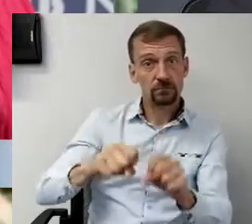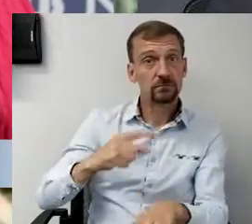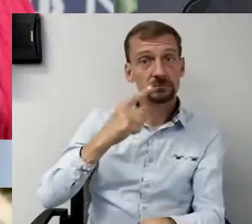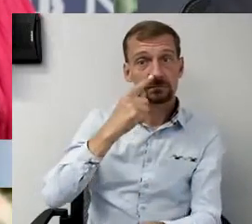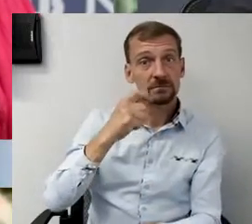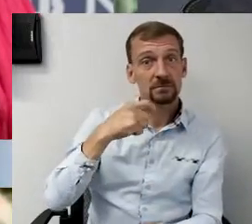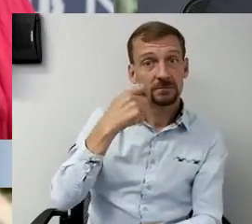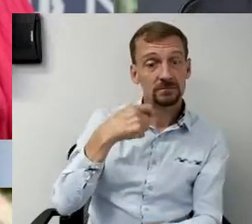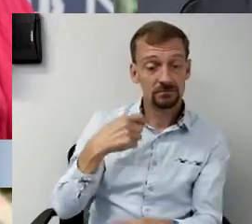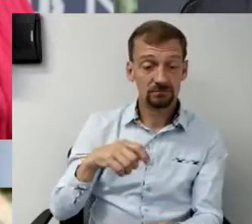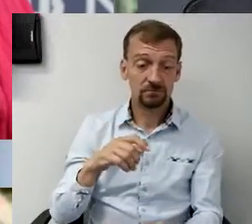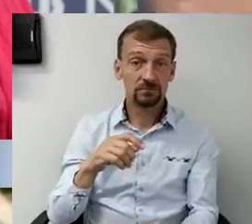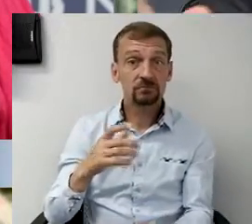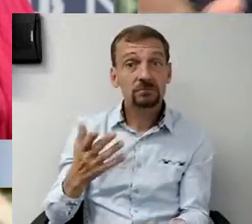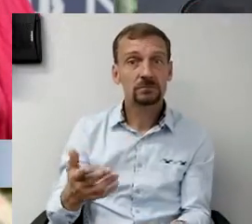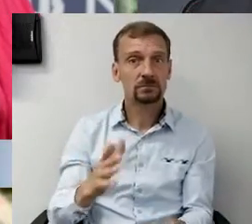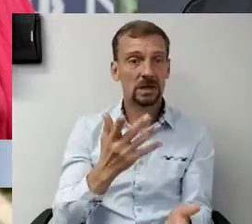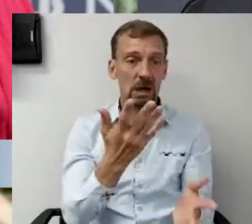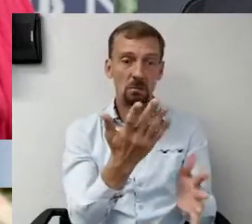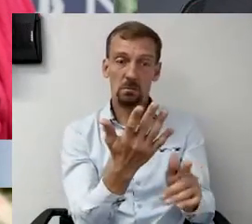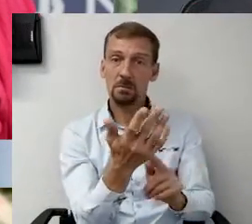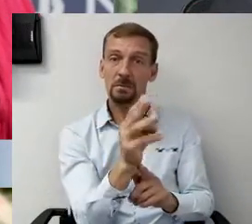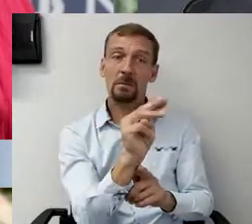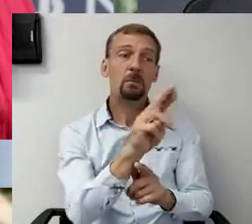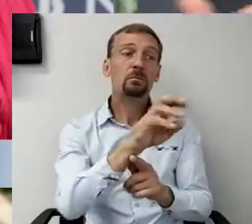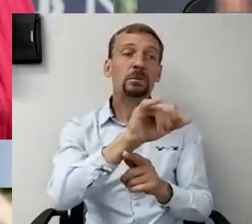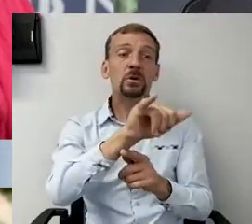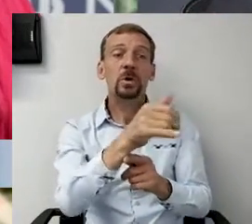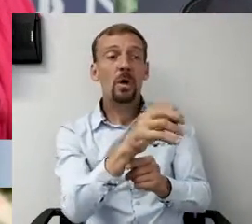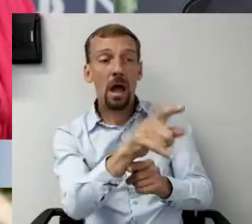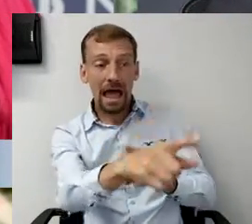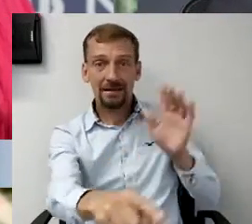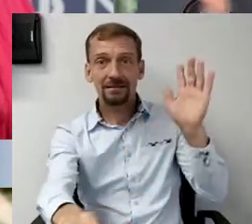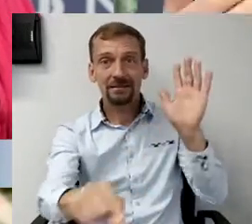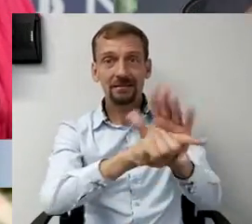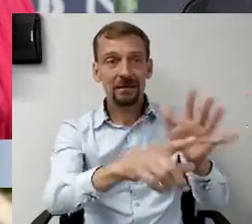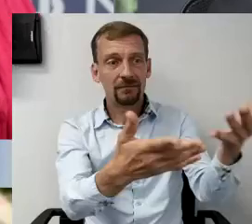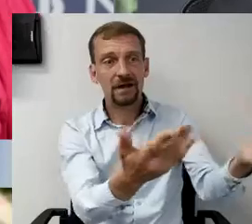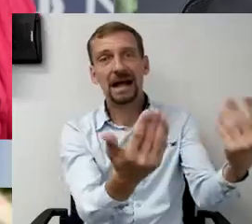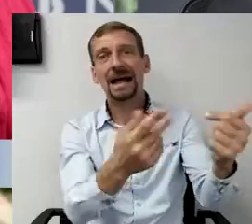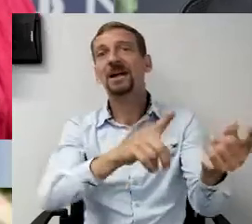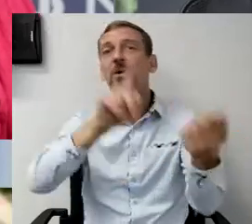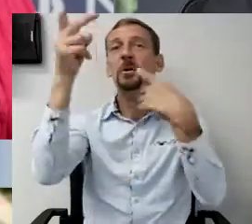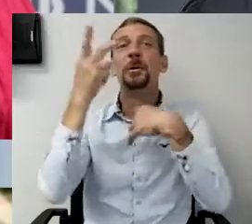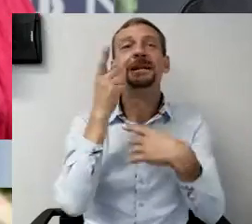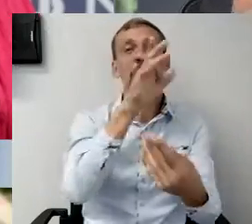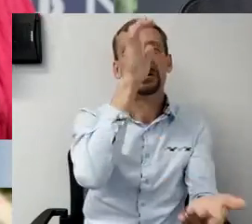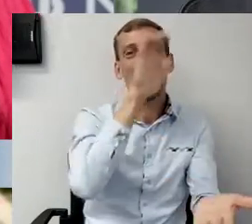quick nasal swab and, yeah, just wait here, Mrs. Jones, hey, you're negative, let me take you up to see your